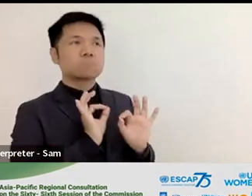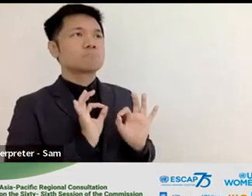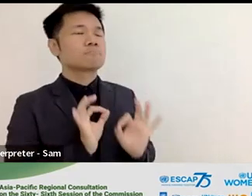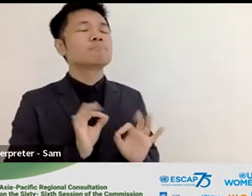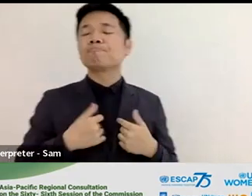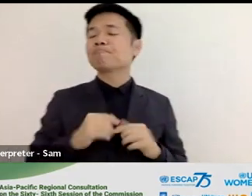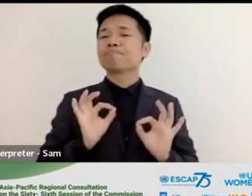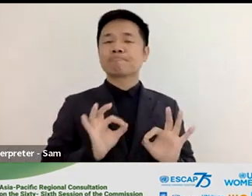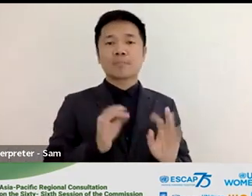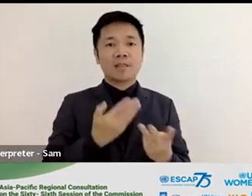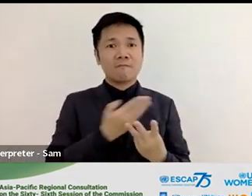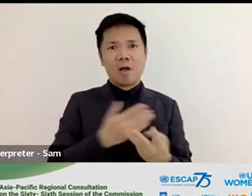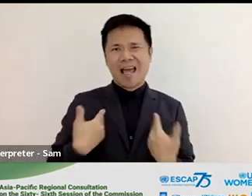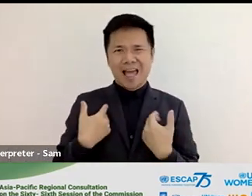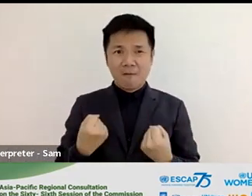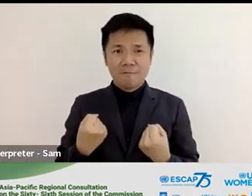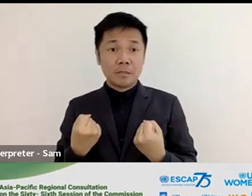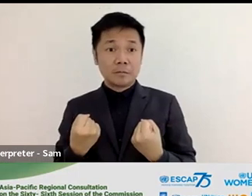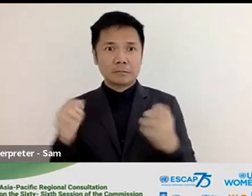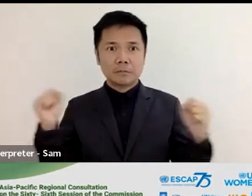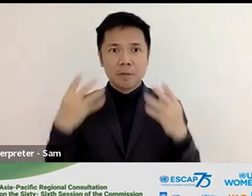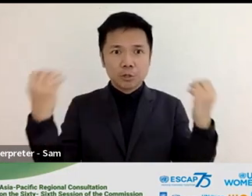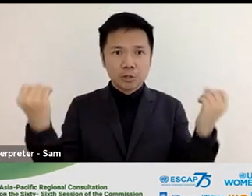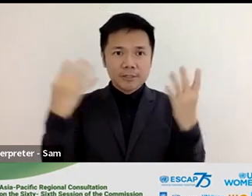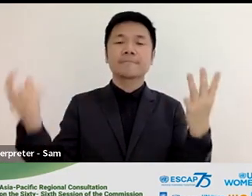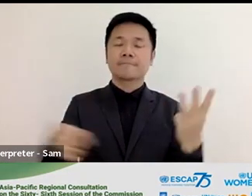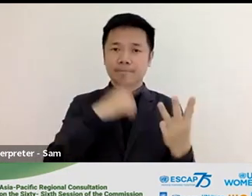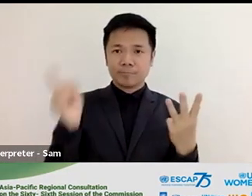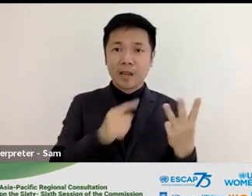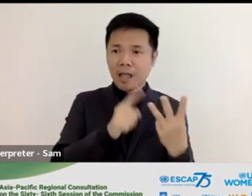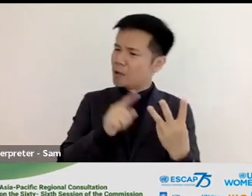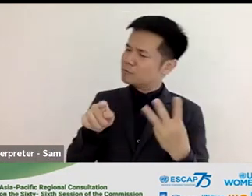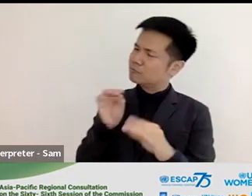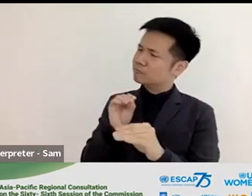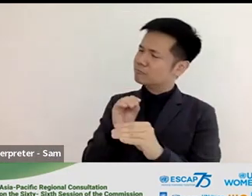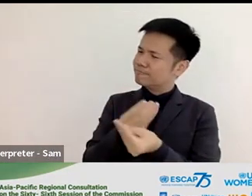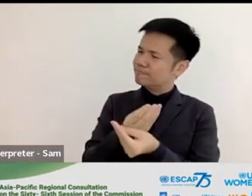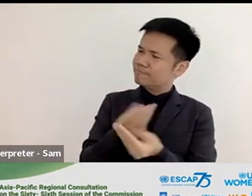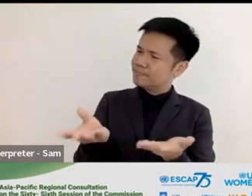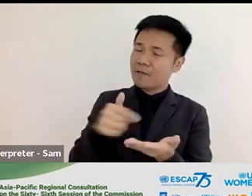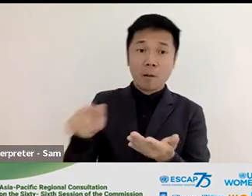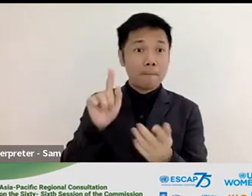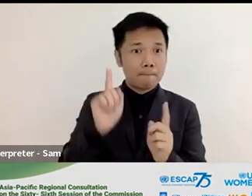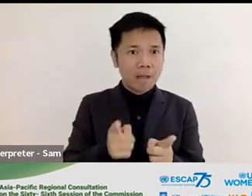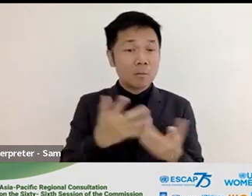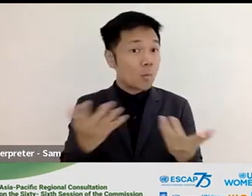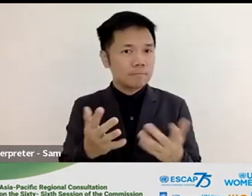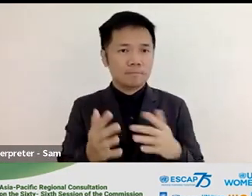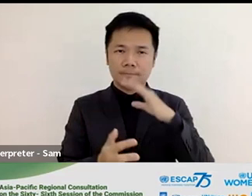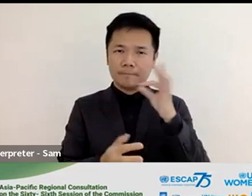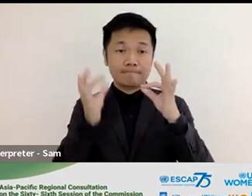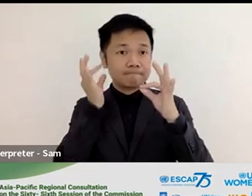in health emergencies, and to serve as a reminder of gender equality. Because like you said, with